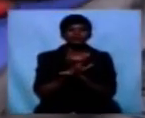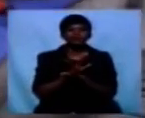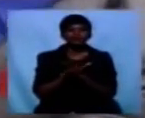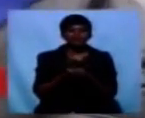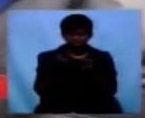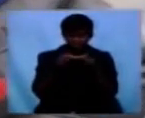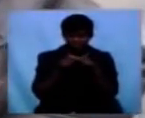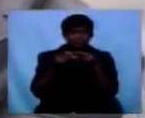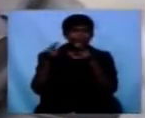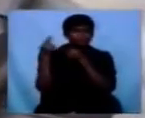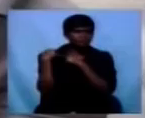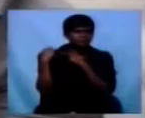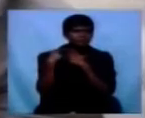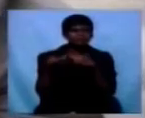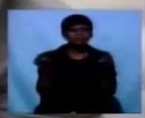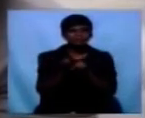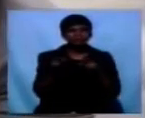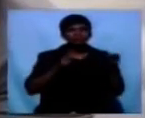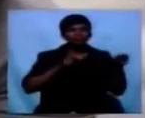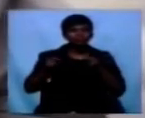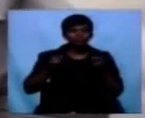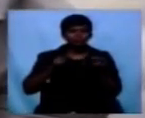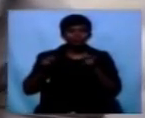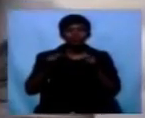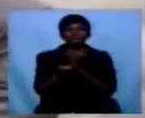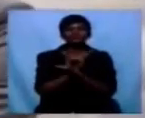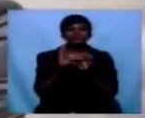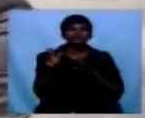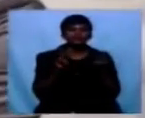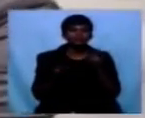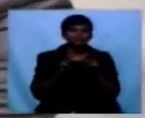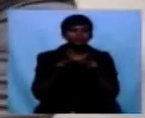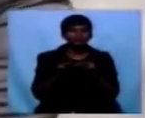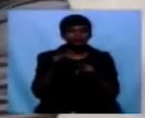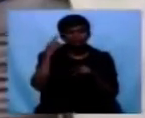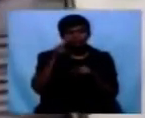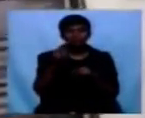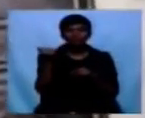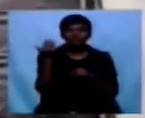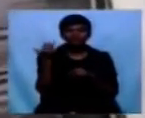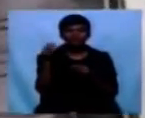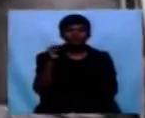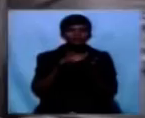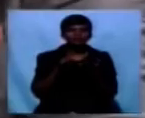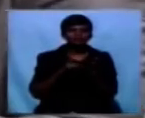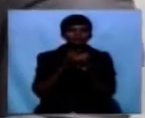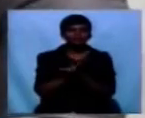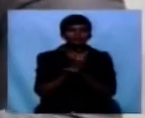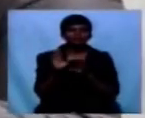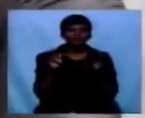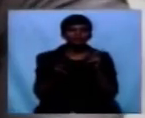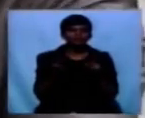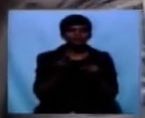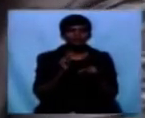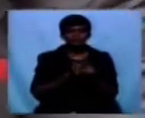been given a responsibility to pretend over the affairs of the Zambian people on behalf of the 15 million Zambian people. So